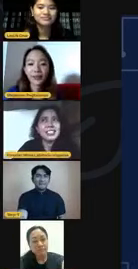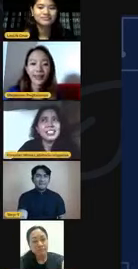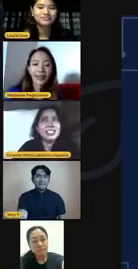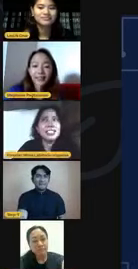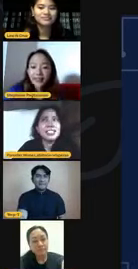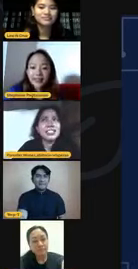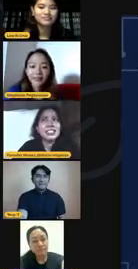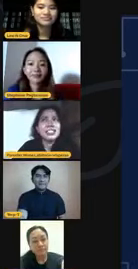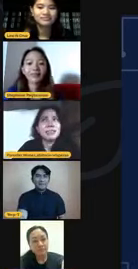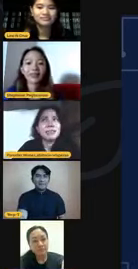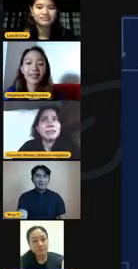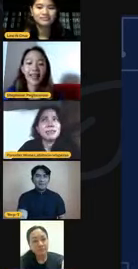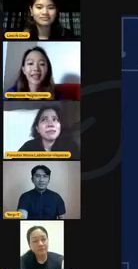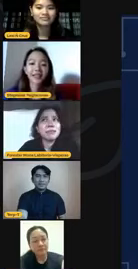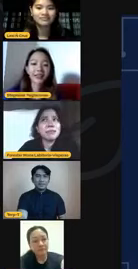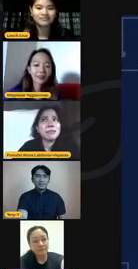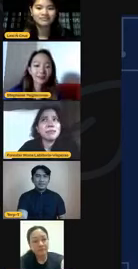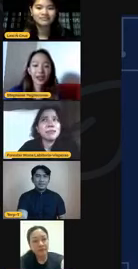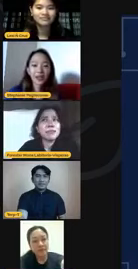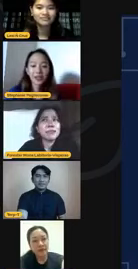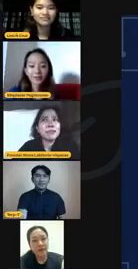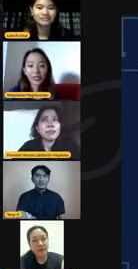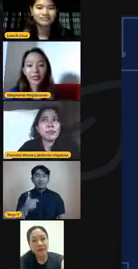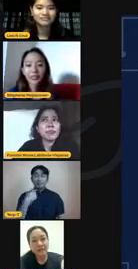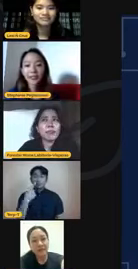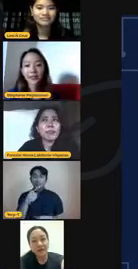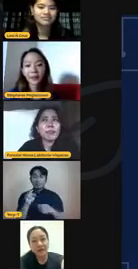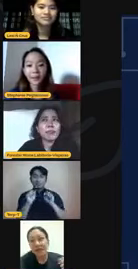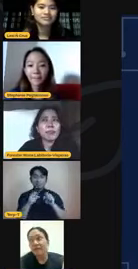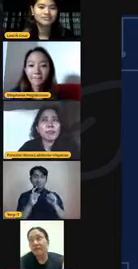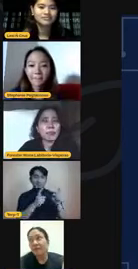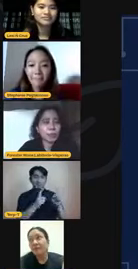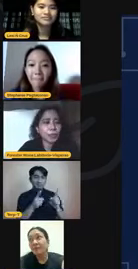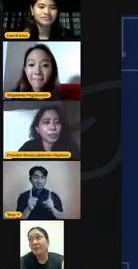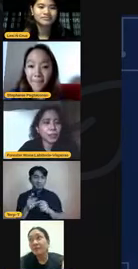So you can answer from our speaker.